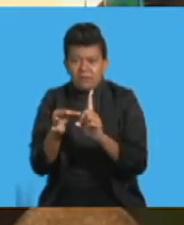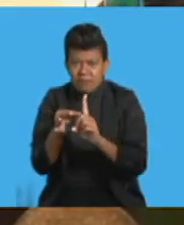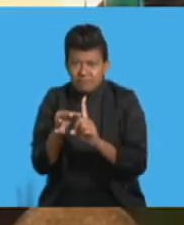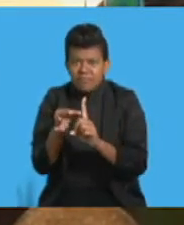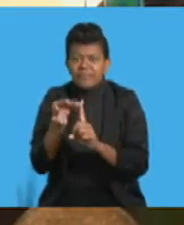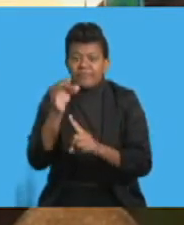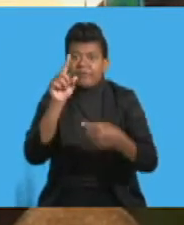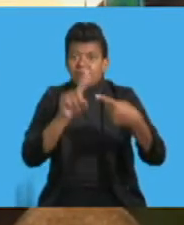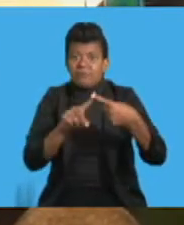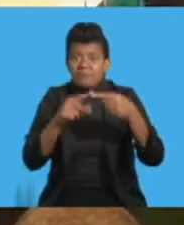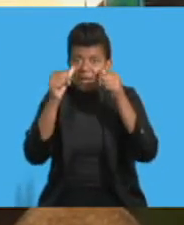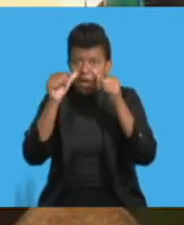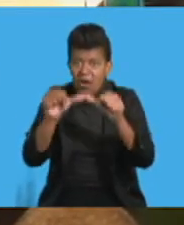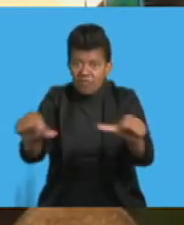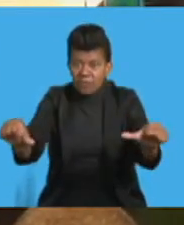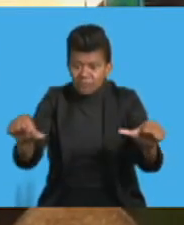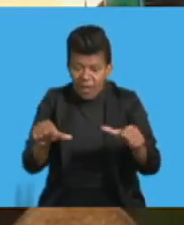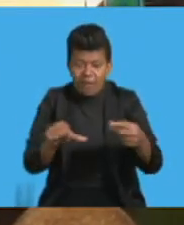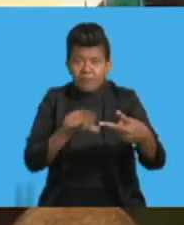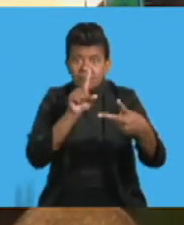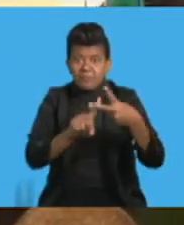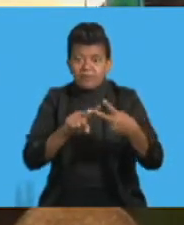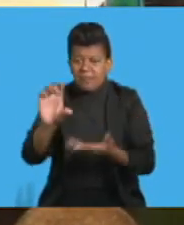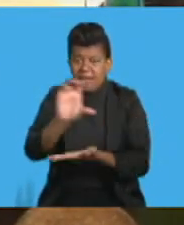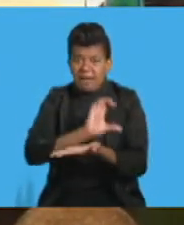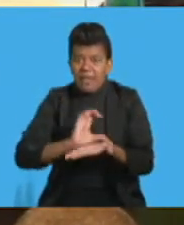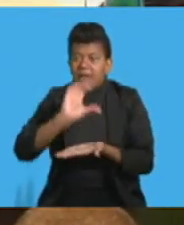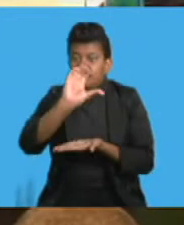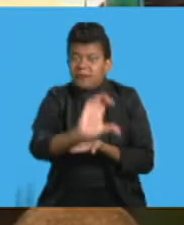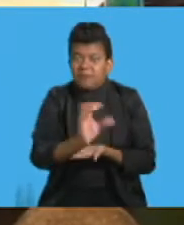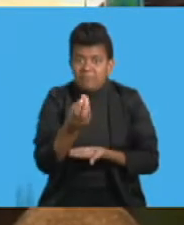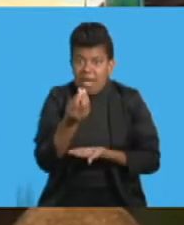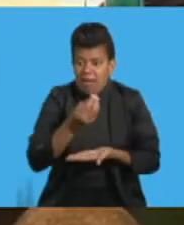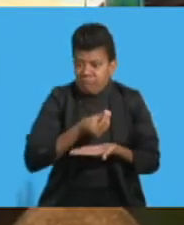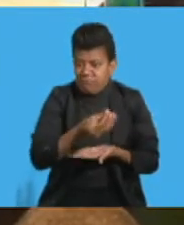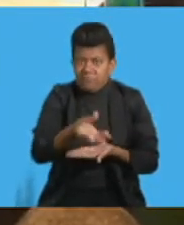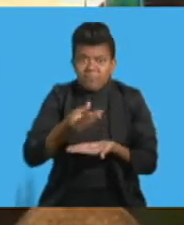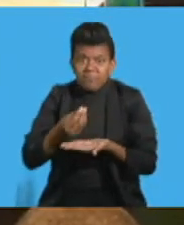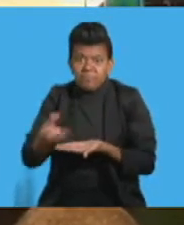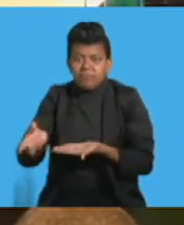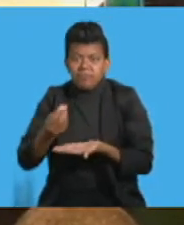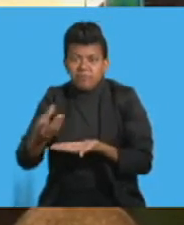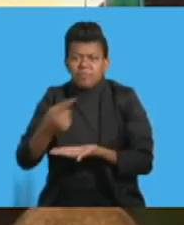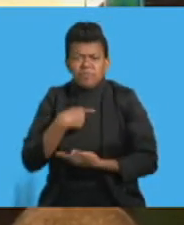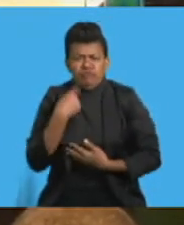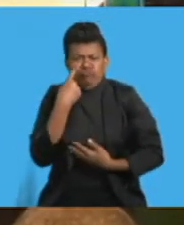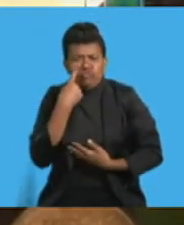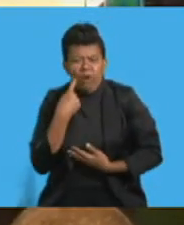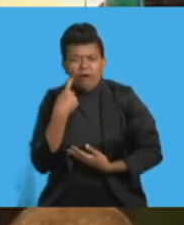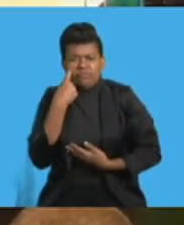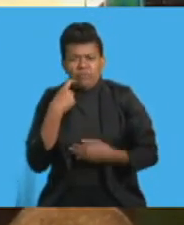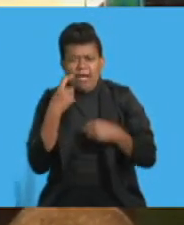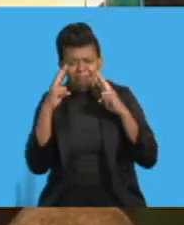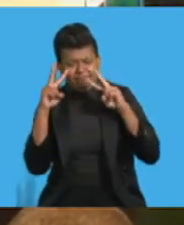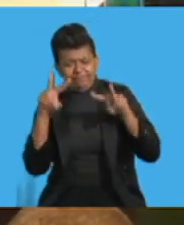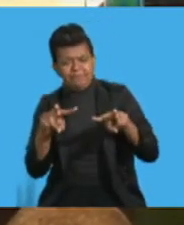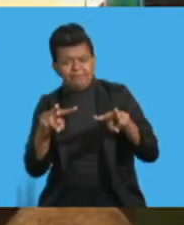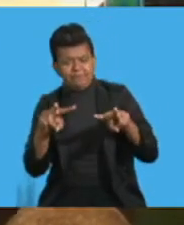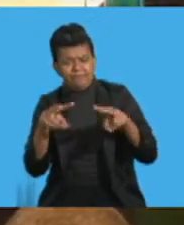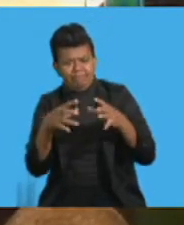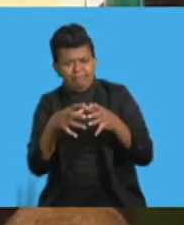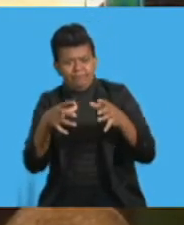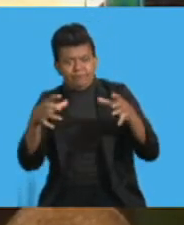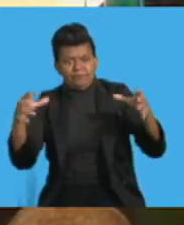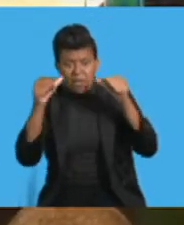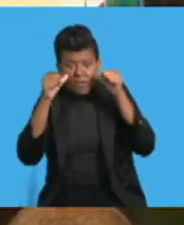agricultural investment, agricultural expenditure. We are trying to see how we could expand the agricultural output.